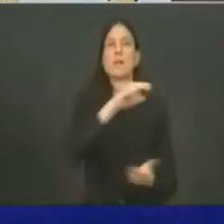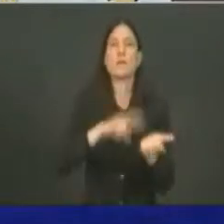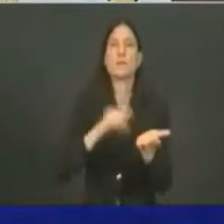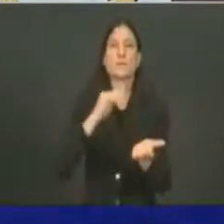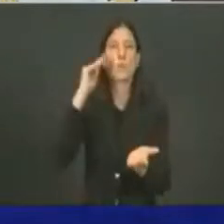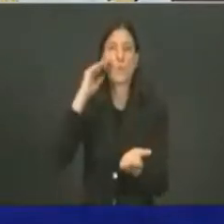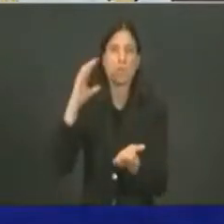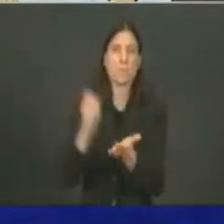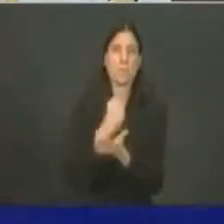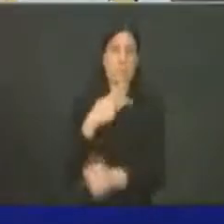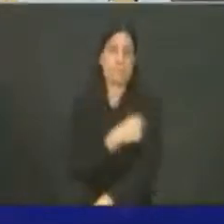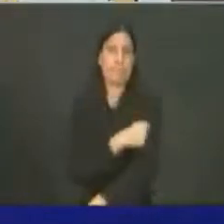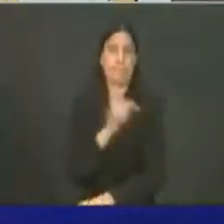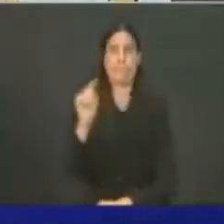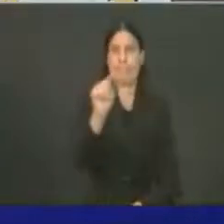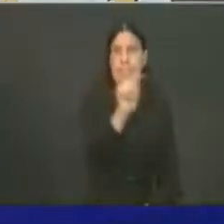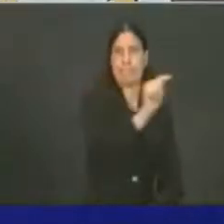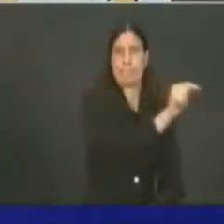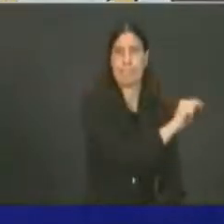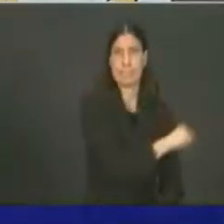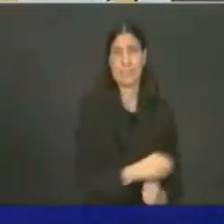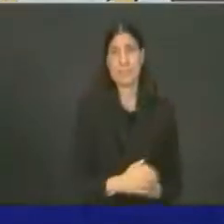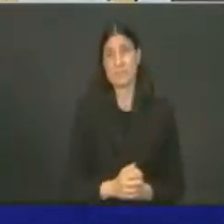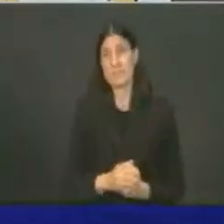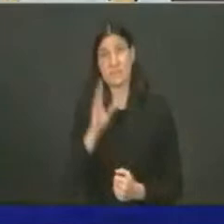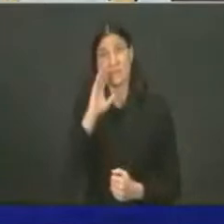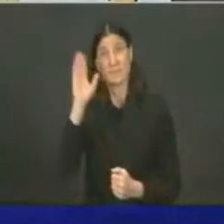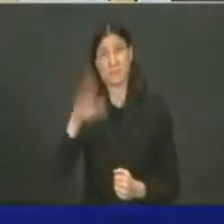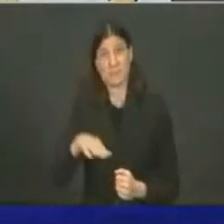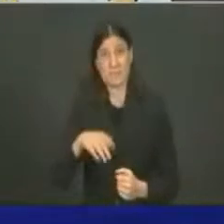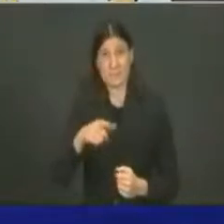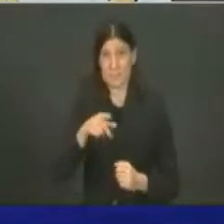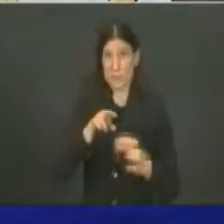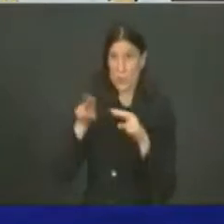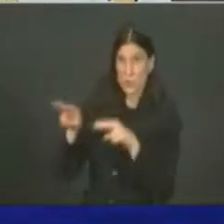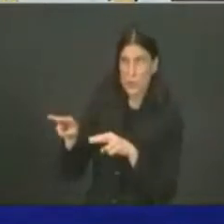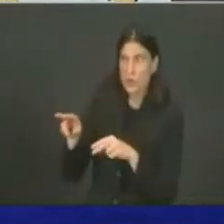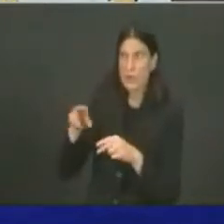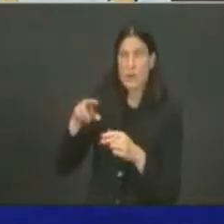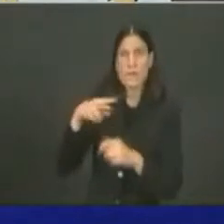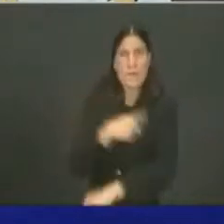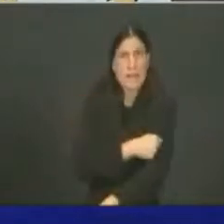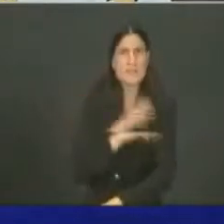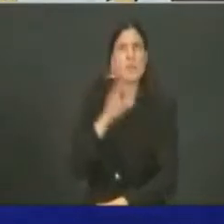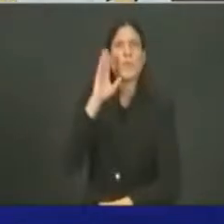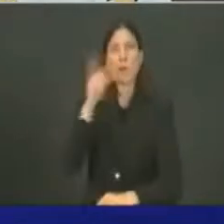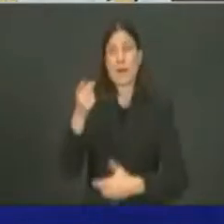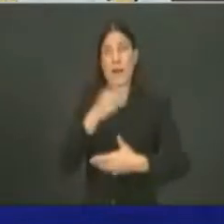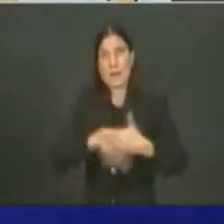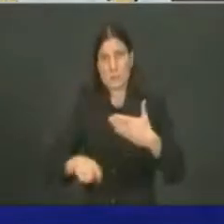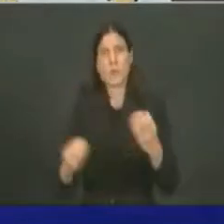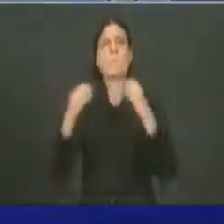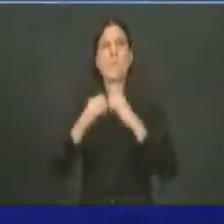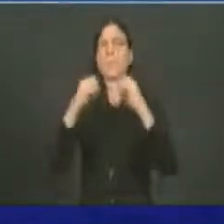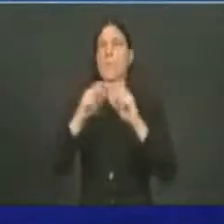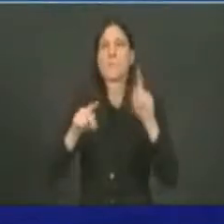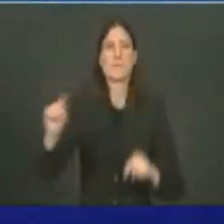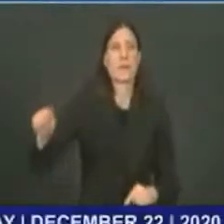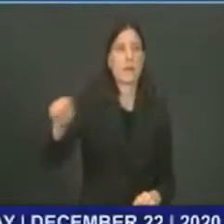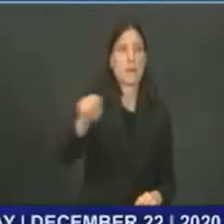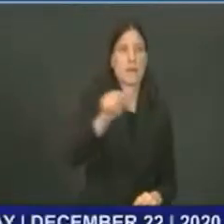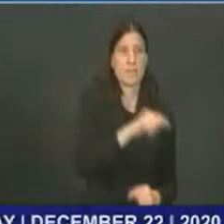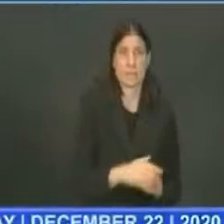rise quickly. As of 9 a.m. this morning, as the governor shared, 6,400 first doses of